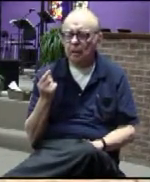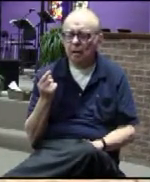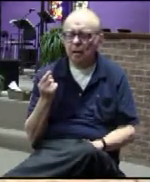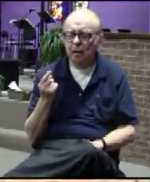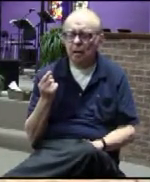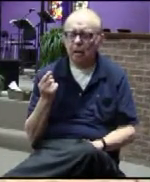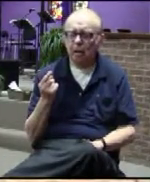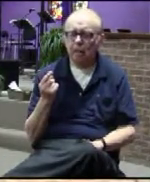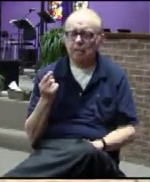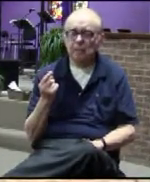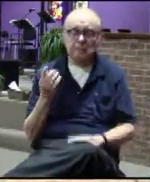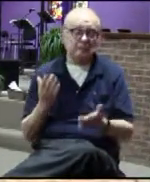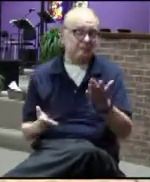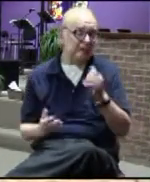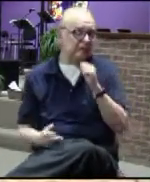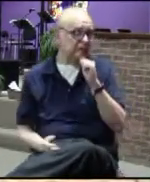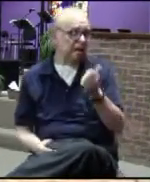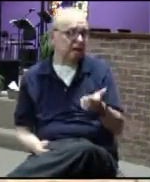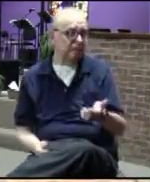Probably not.